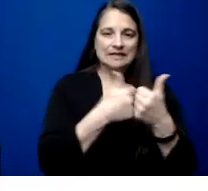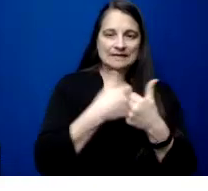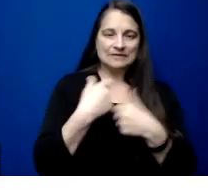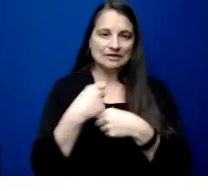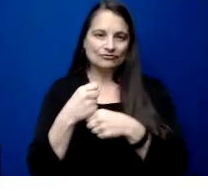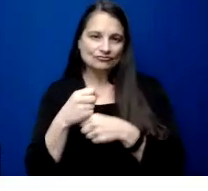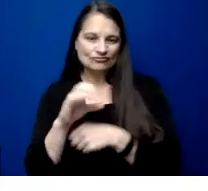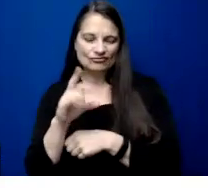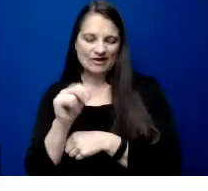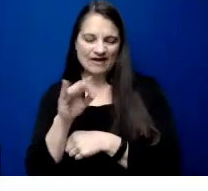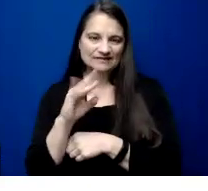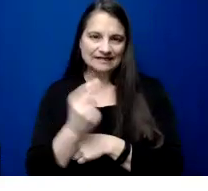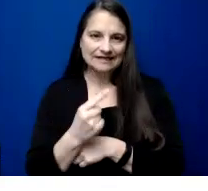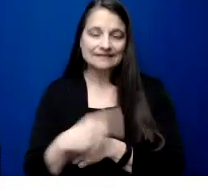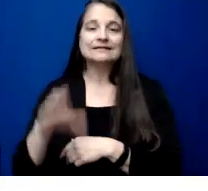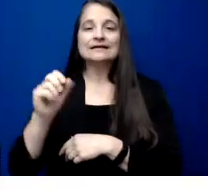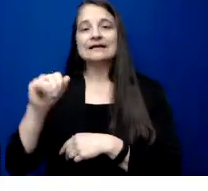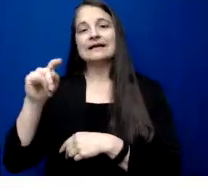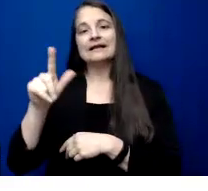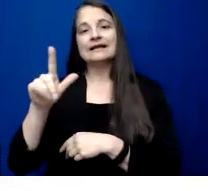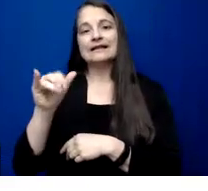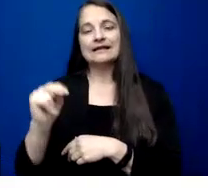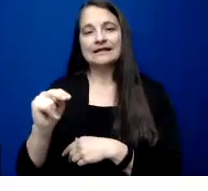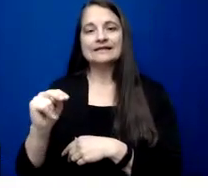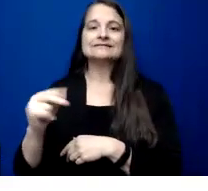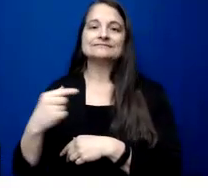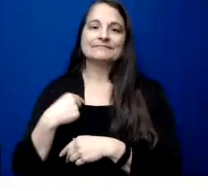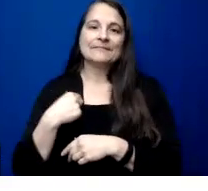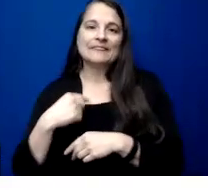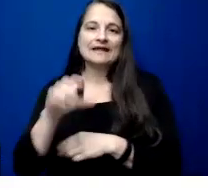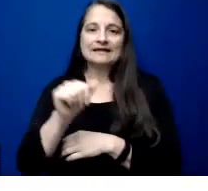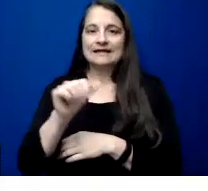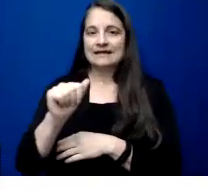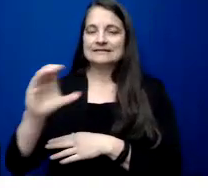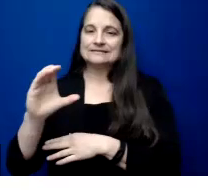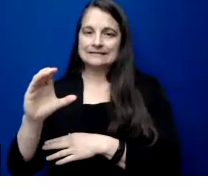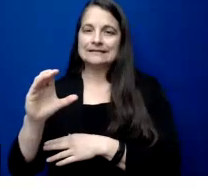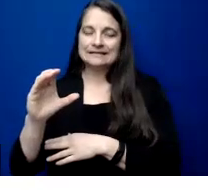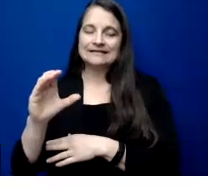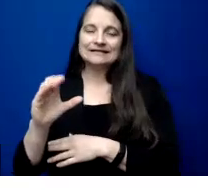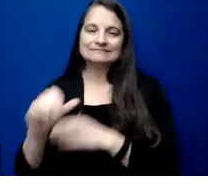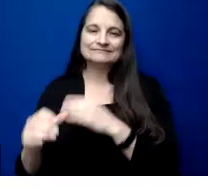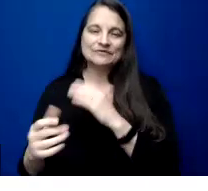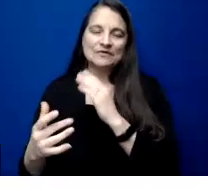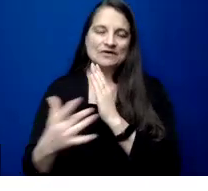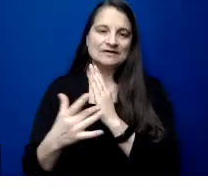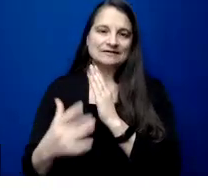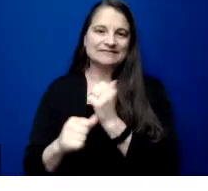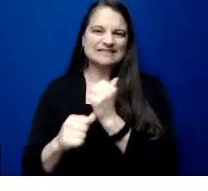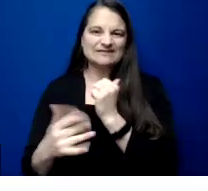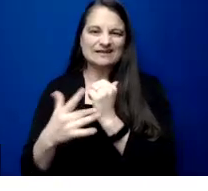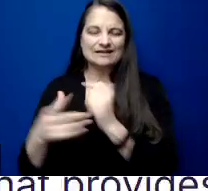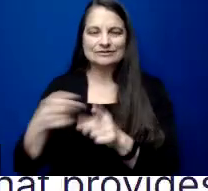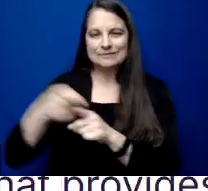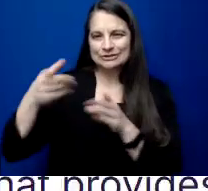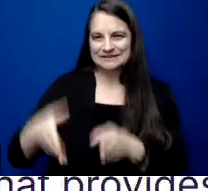here. I am our Augmentative and Alternative Communication, or AAC, Assistive Technology Specialist.